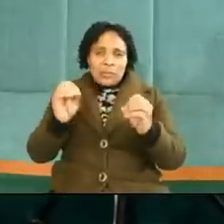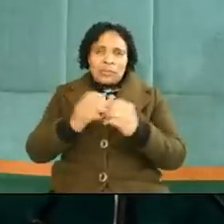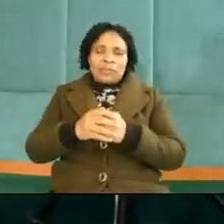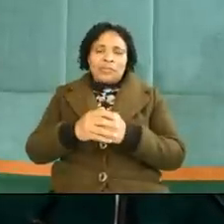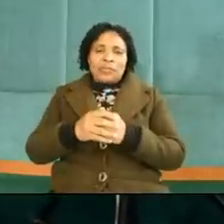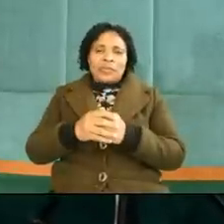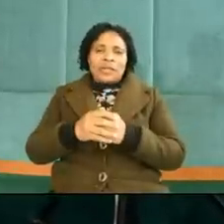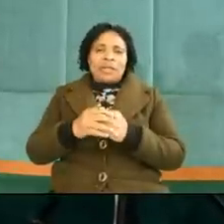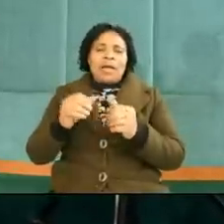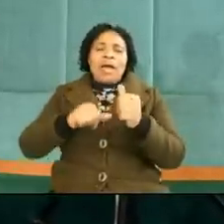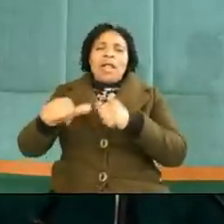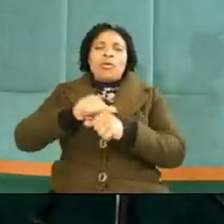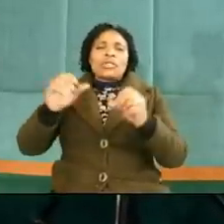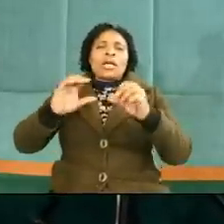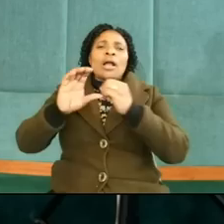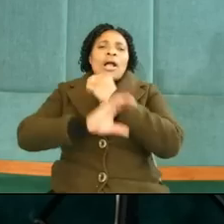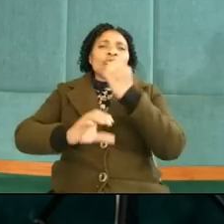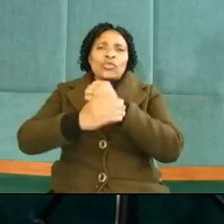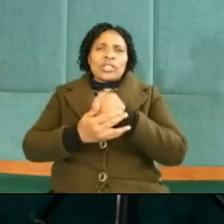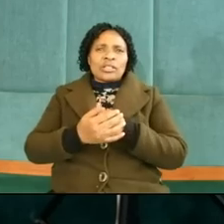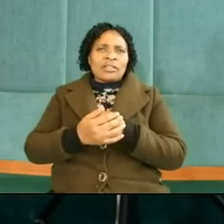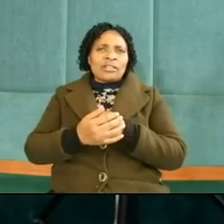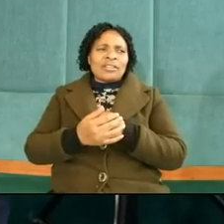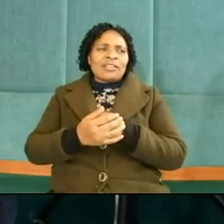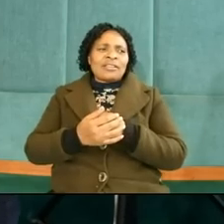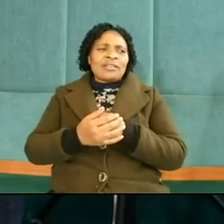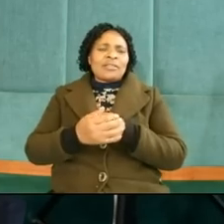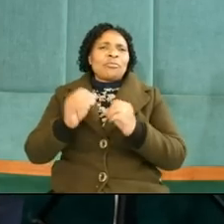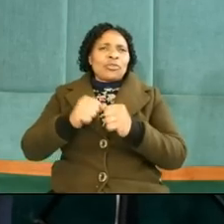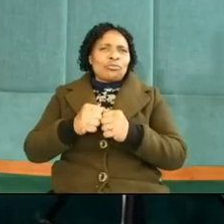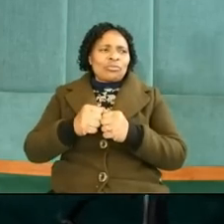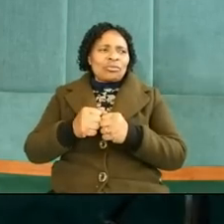down the country. Huh? Here's the amazing stuff.